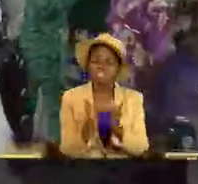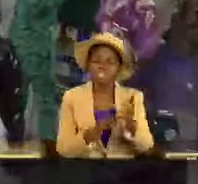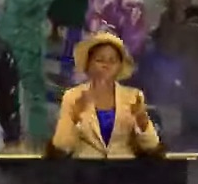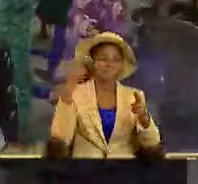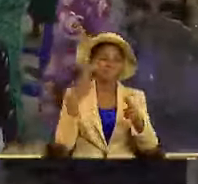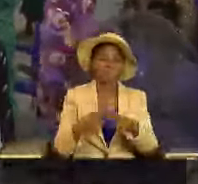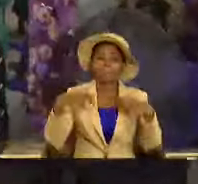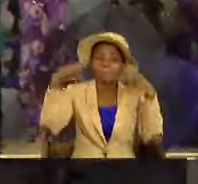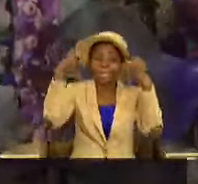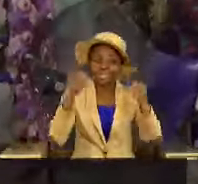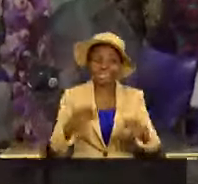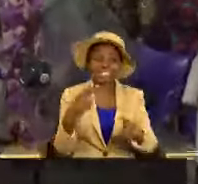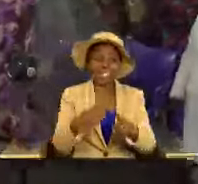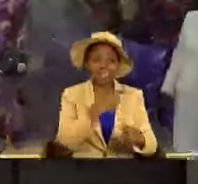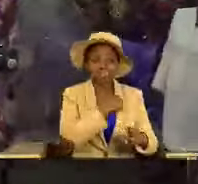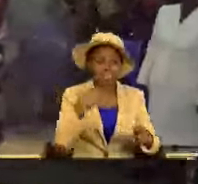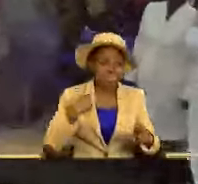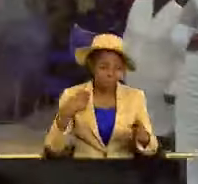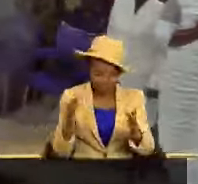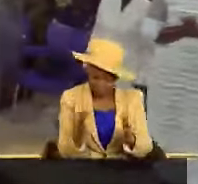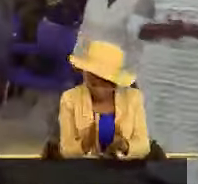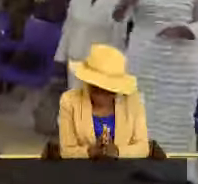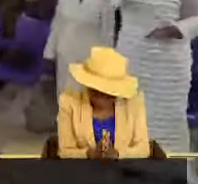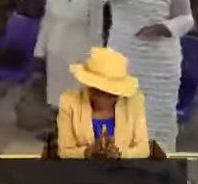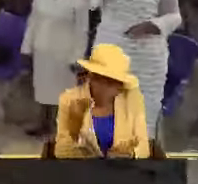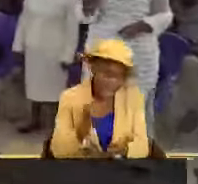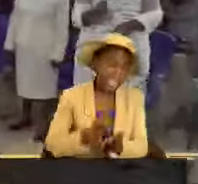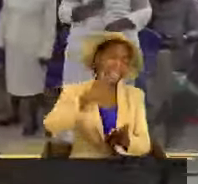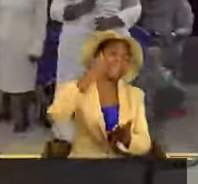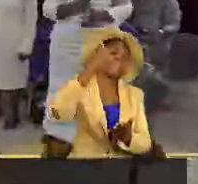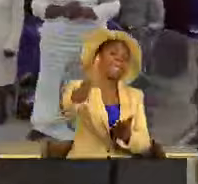mighty name we